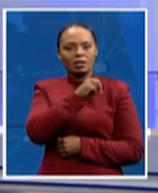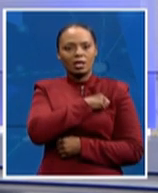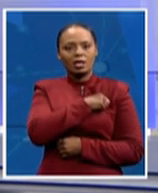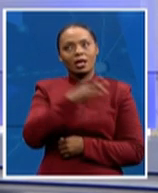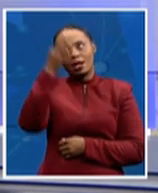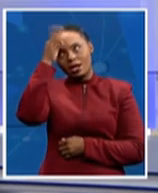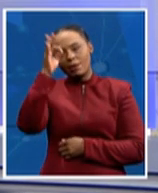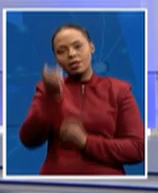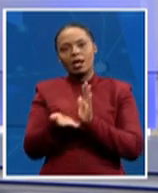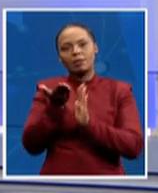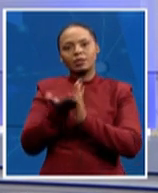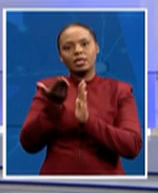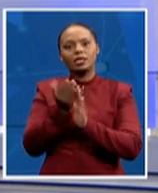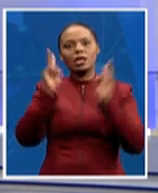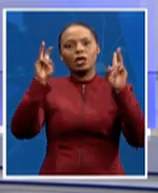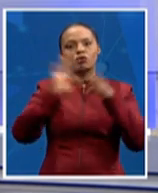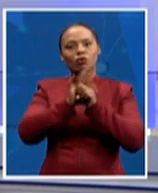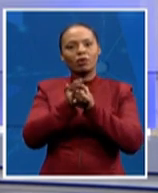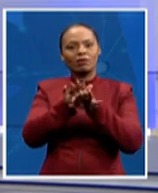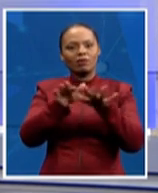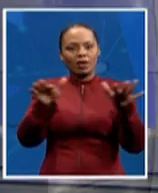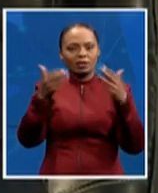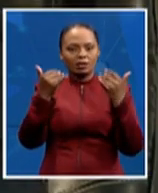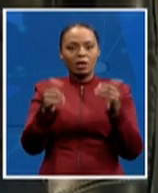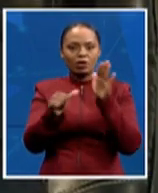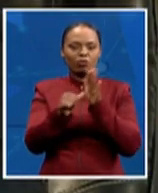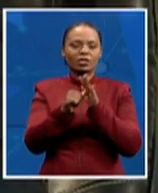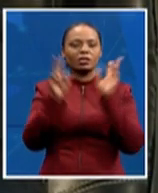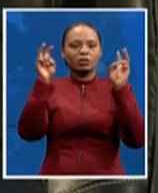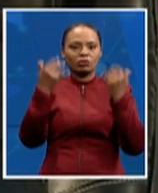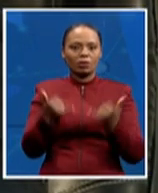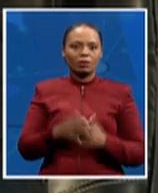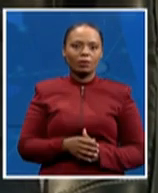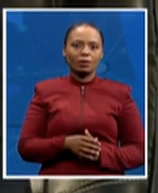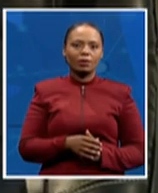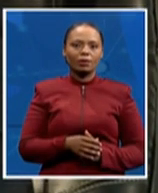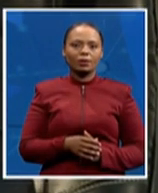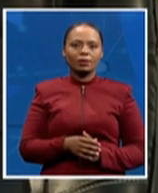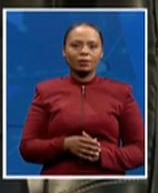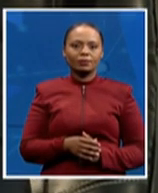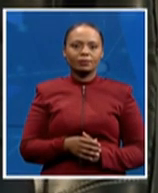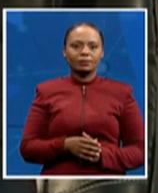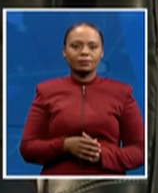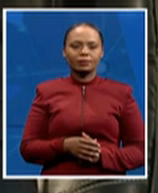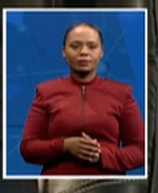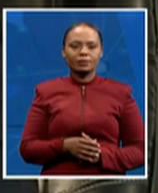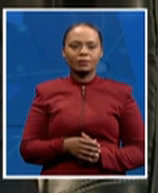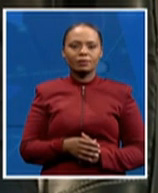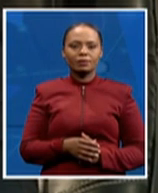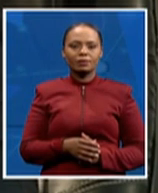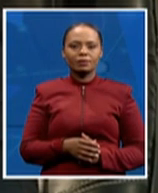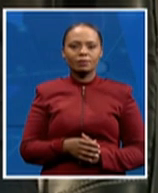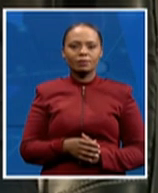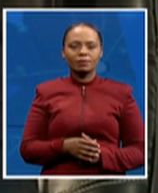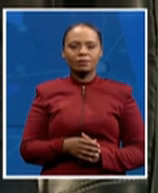other critical matters. Let's take you there now live. Central to our very survival